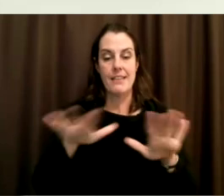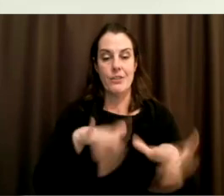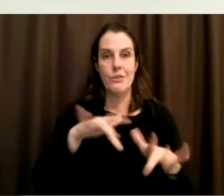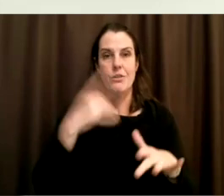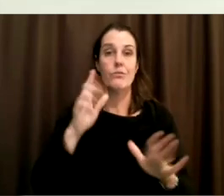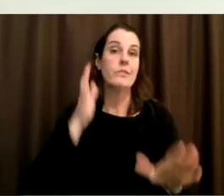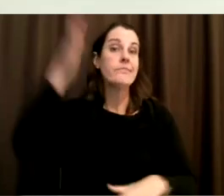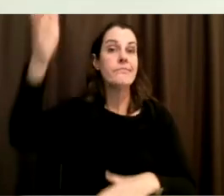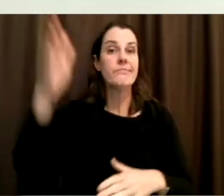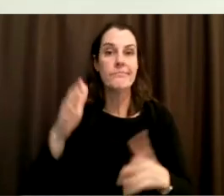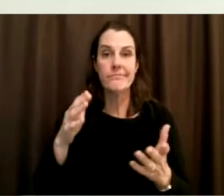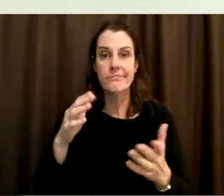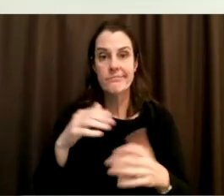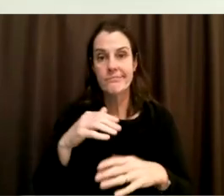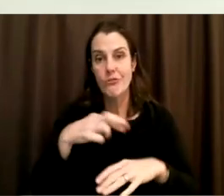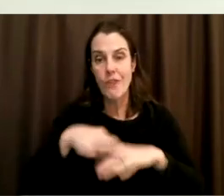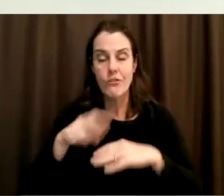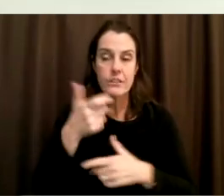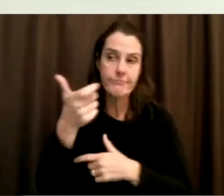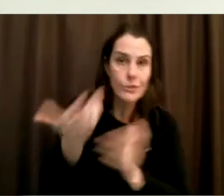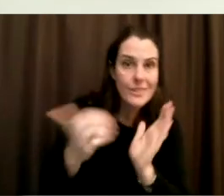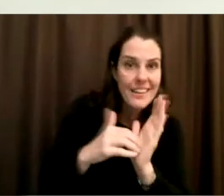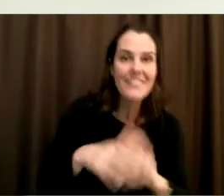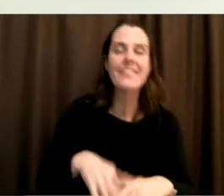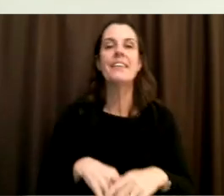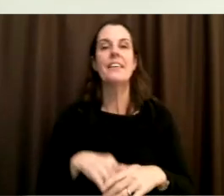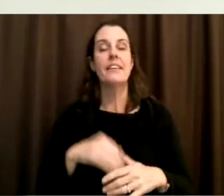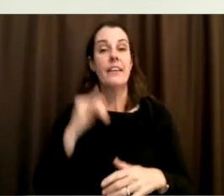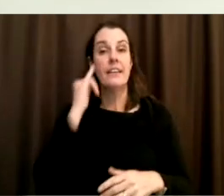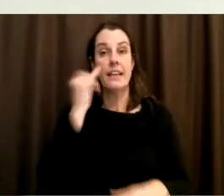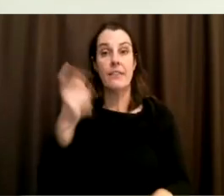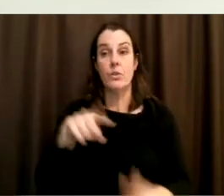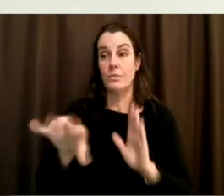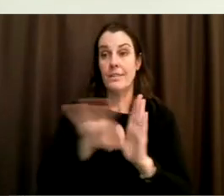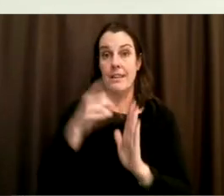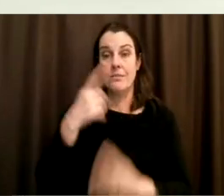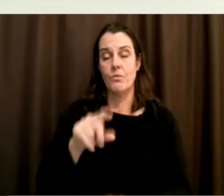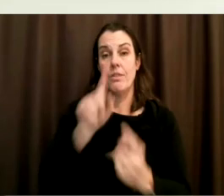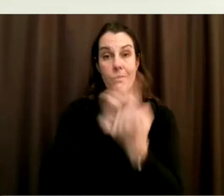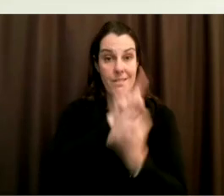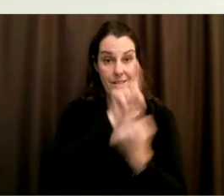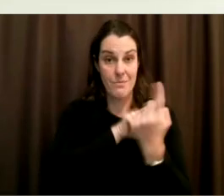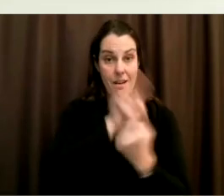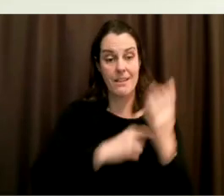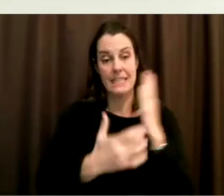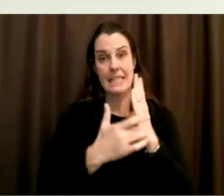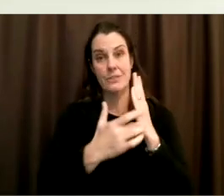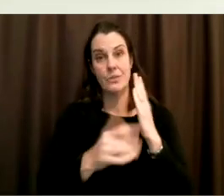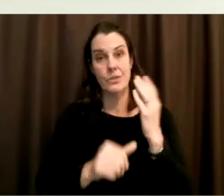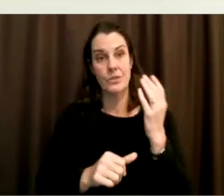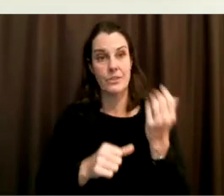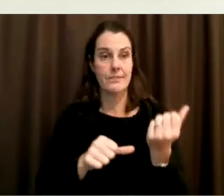future reference. And those who were selected for the one-on-one technical